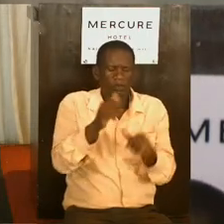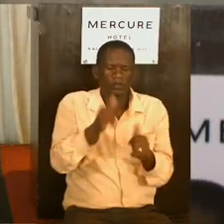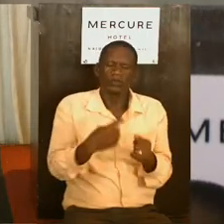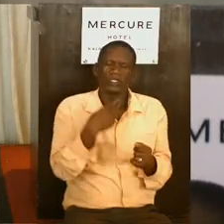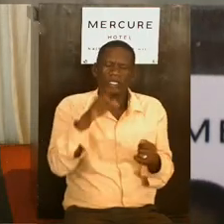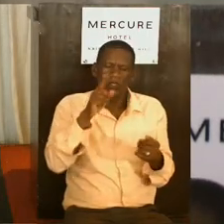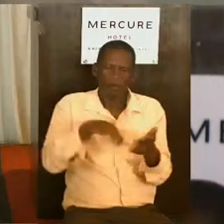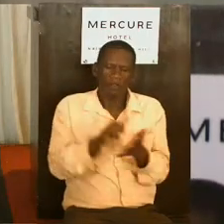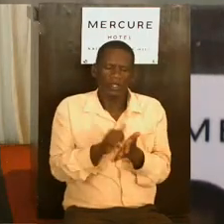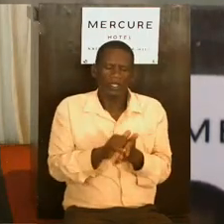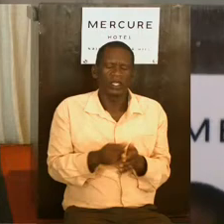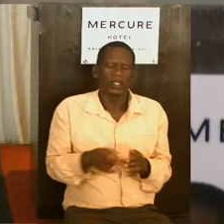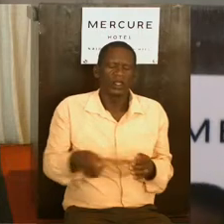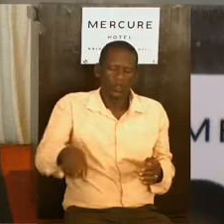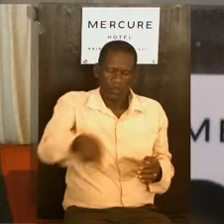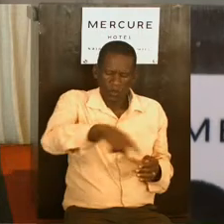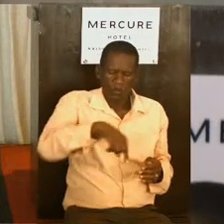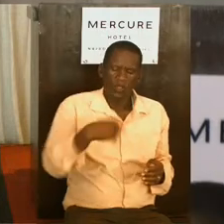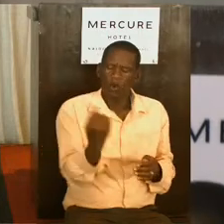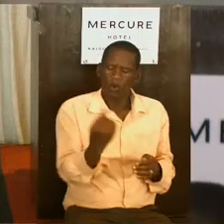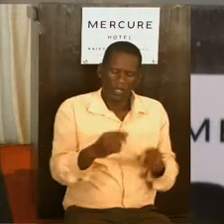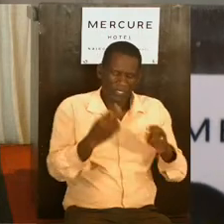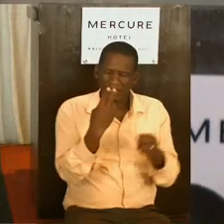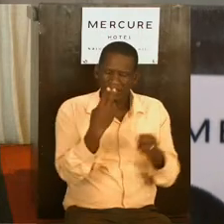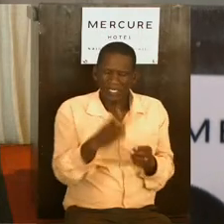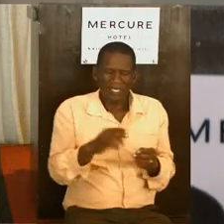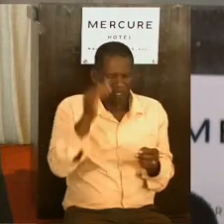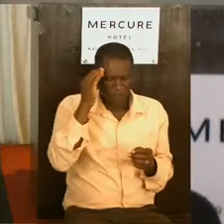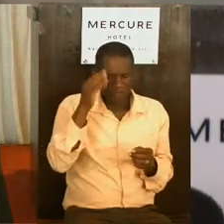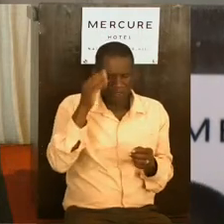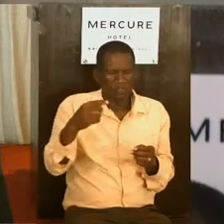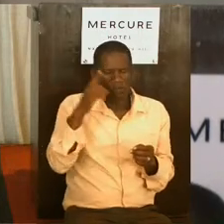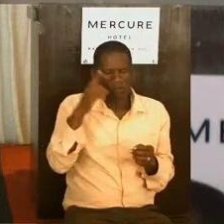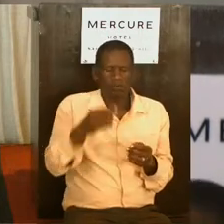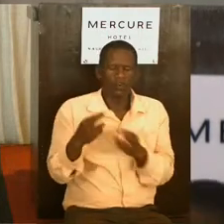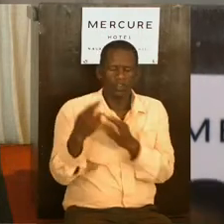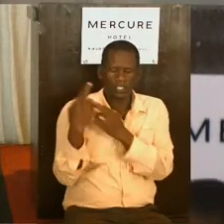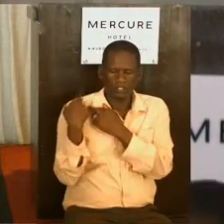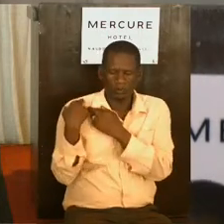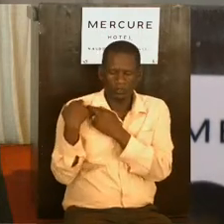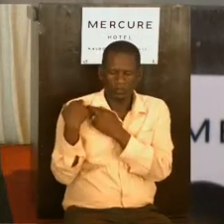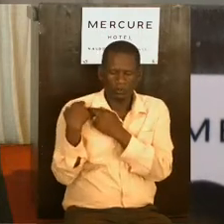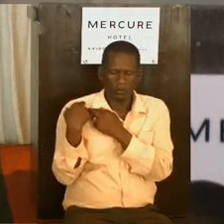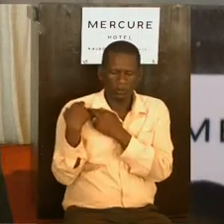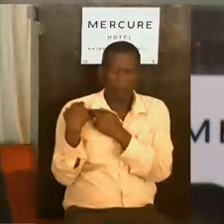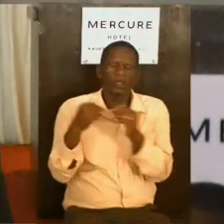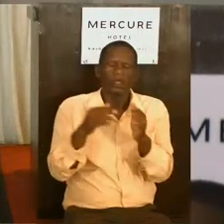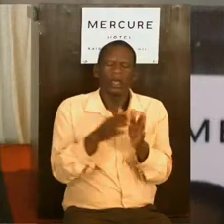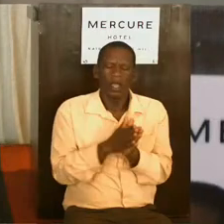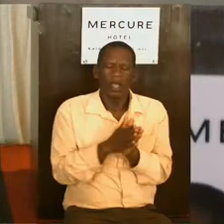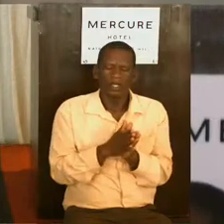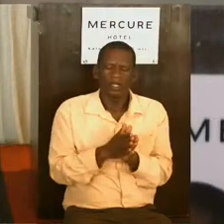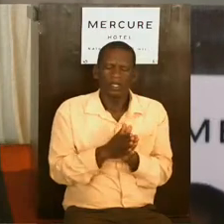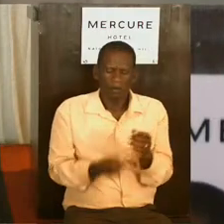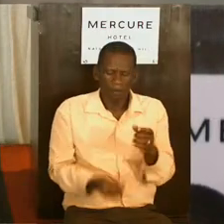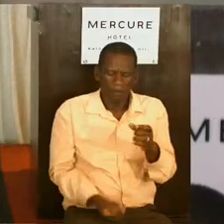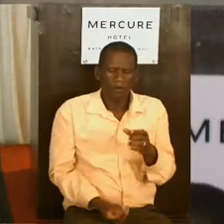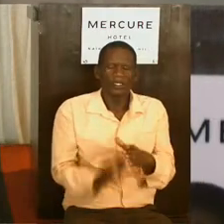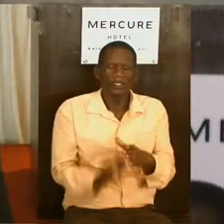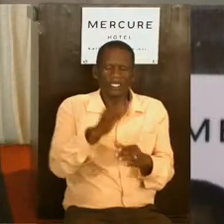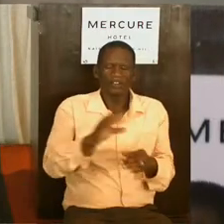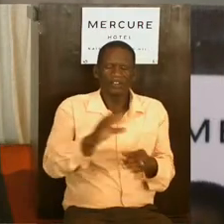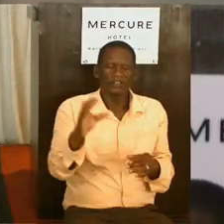say we only look at education for responsible and productive